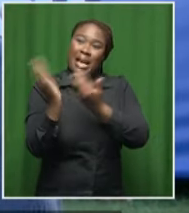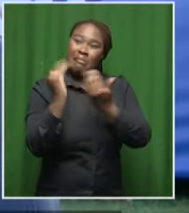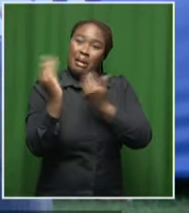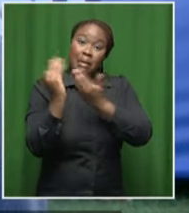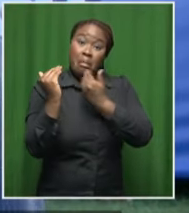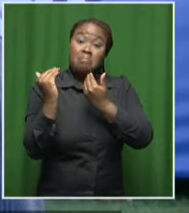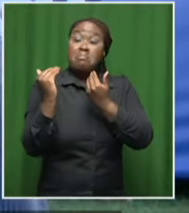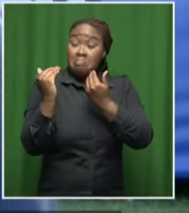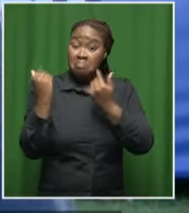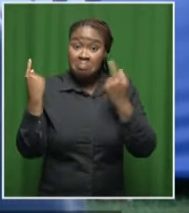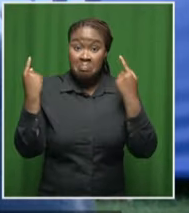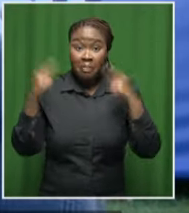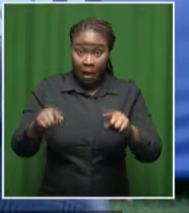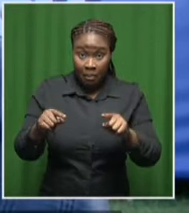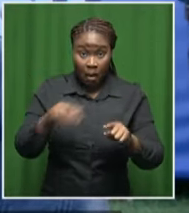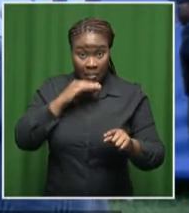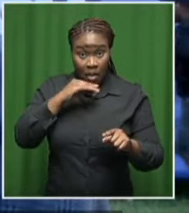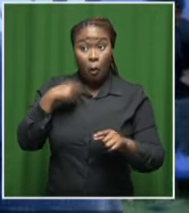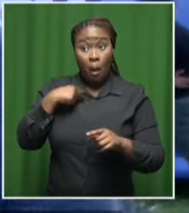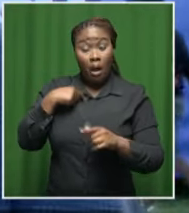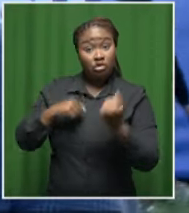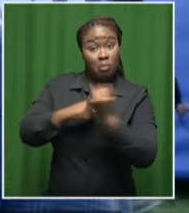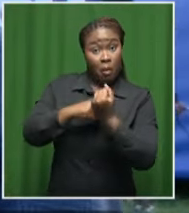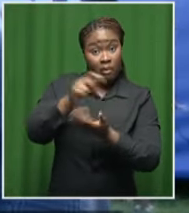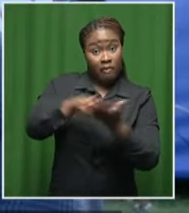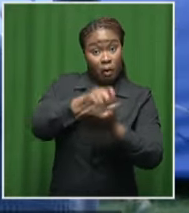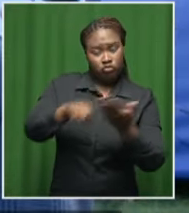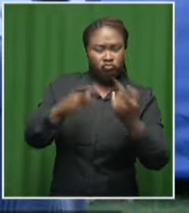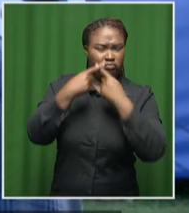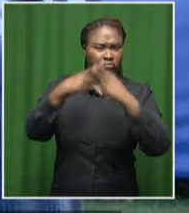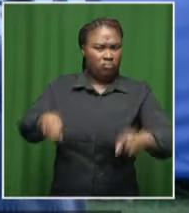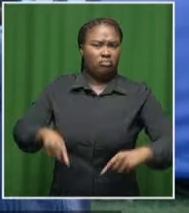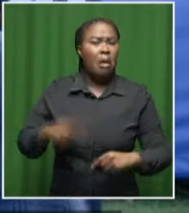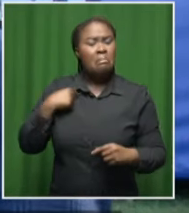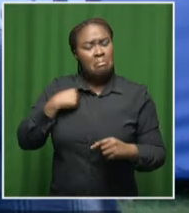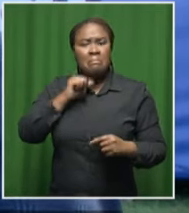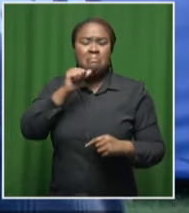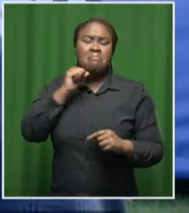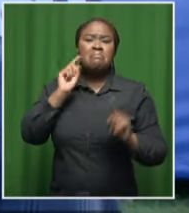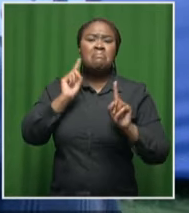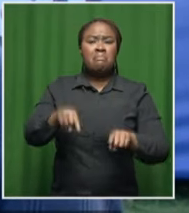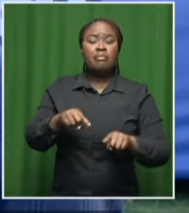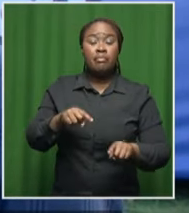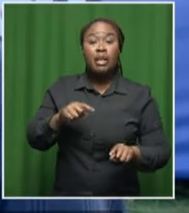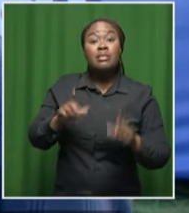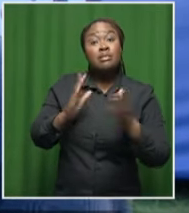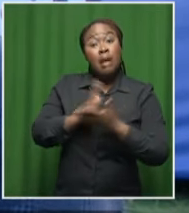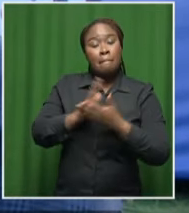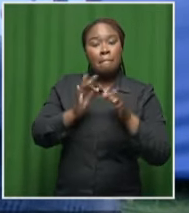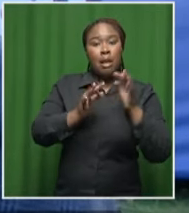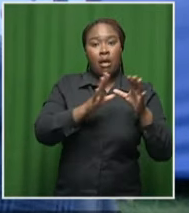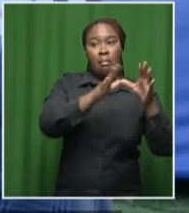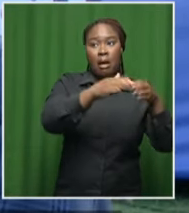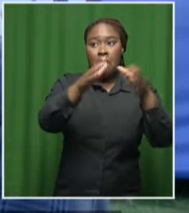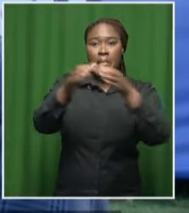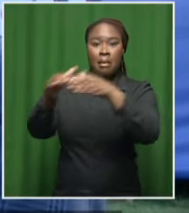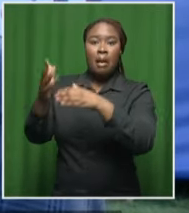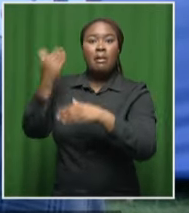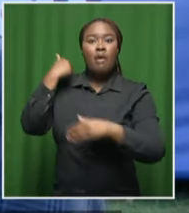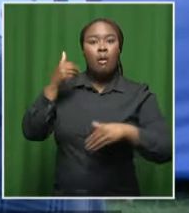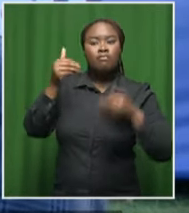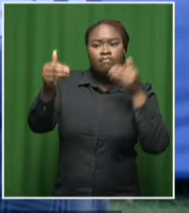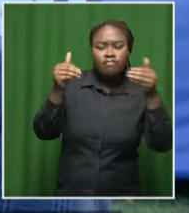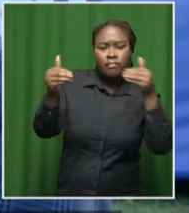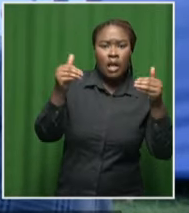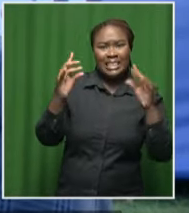stadium, they are going to vote for your party. There are a lot of parties that arranged their rallies in the past at the stadiums, and they were surprised when